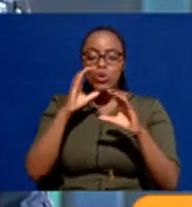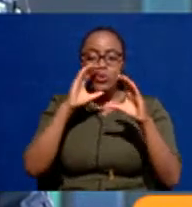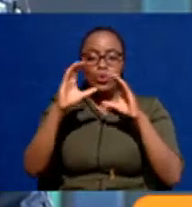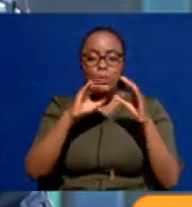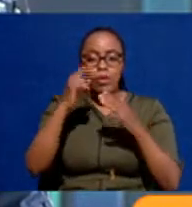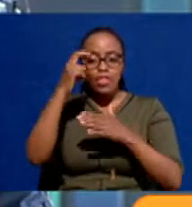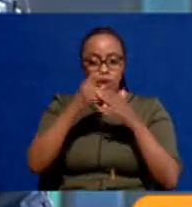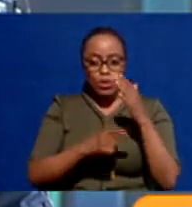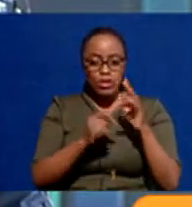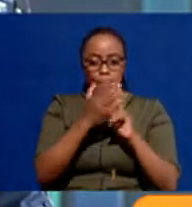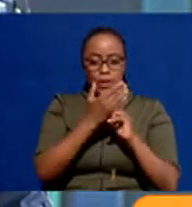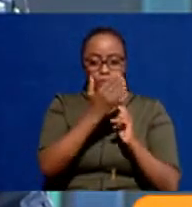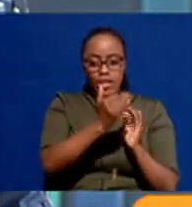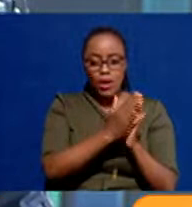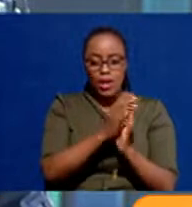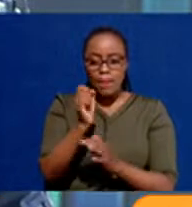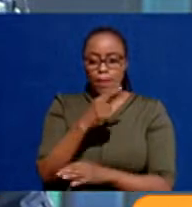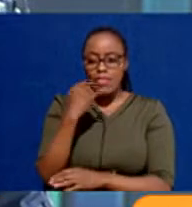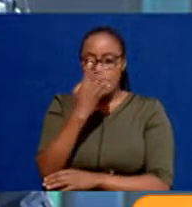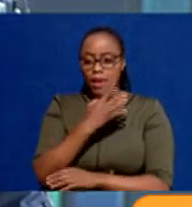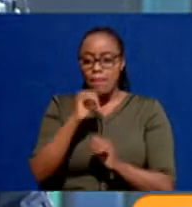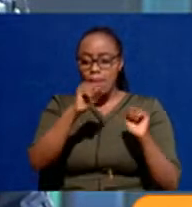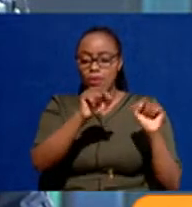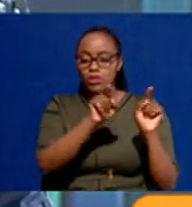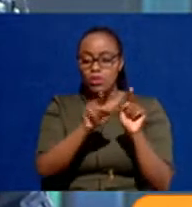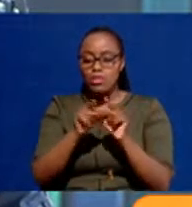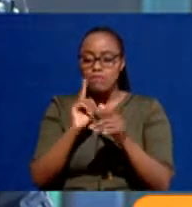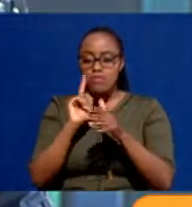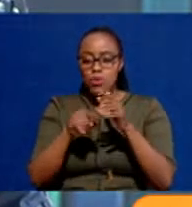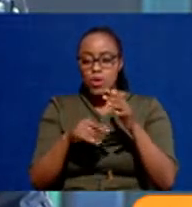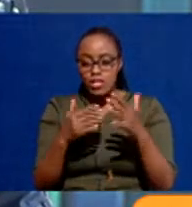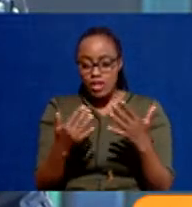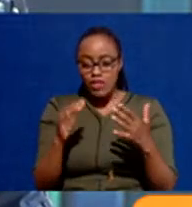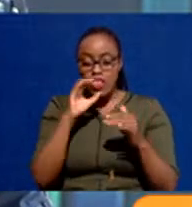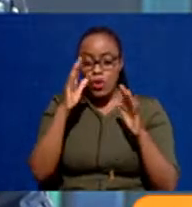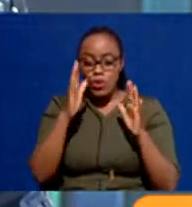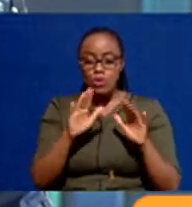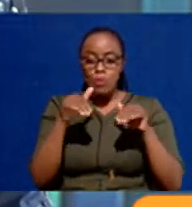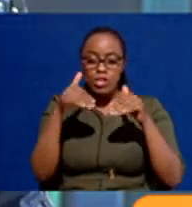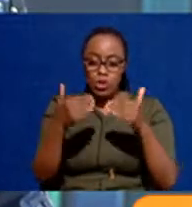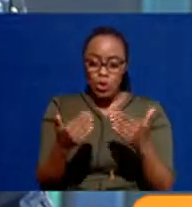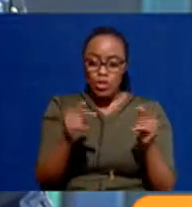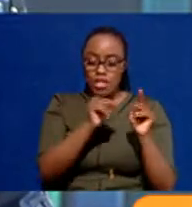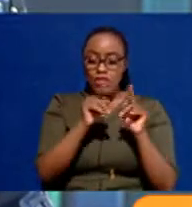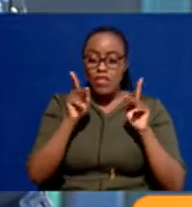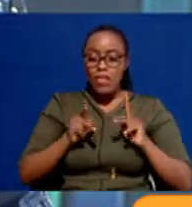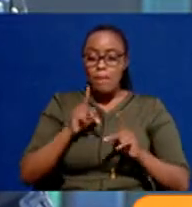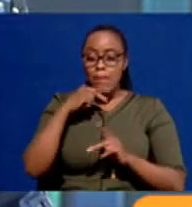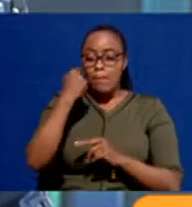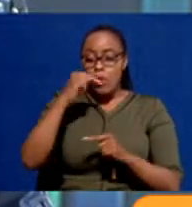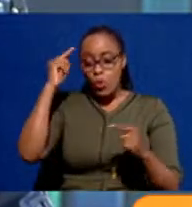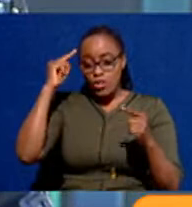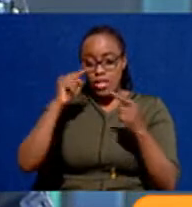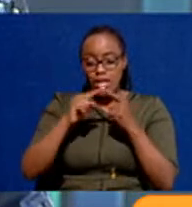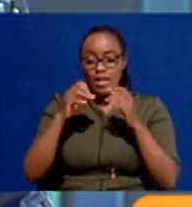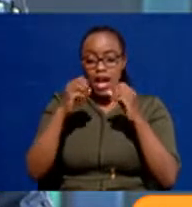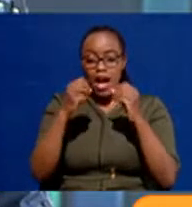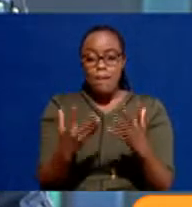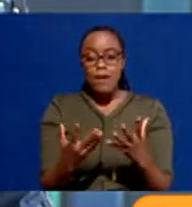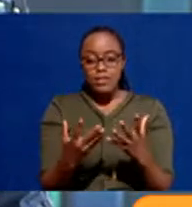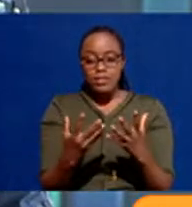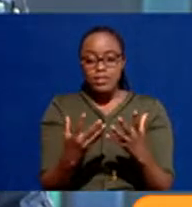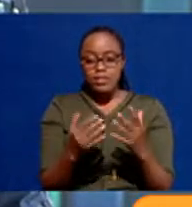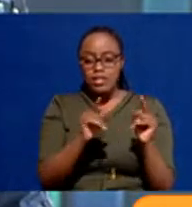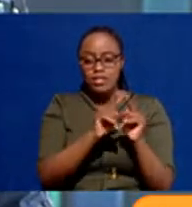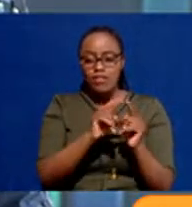the pricing between now and April. We'll be able to tell the consumers or the people we are targeting how much